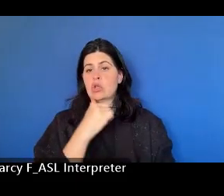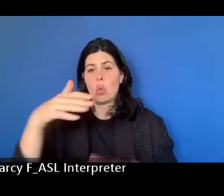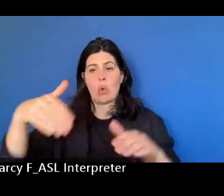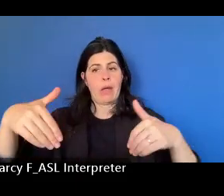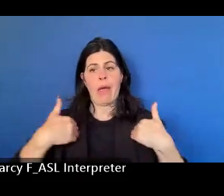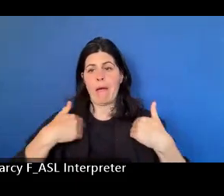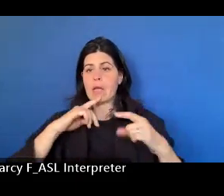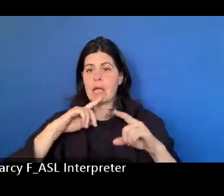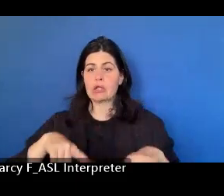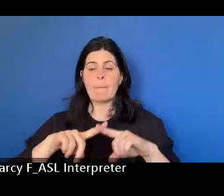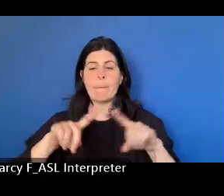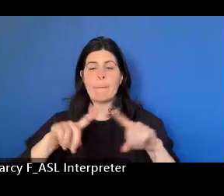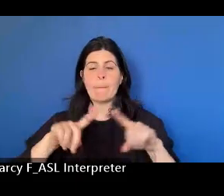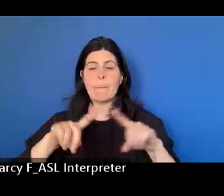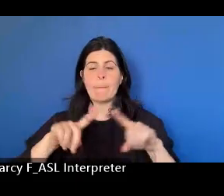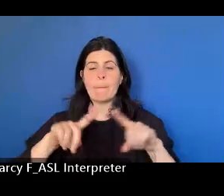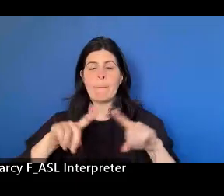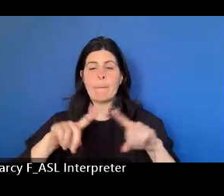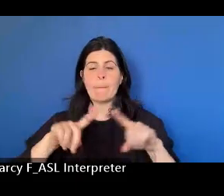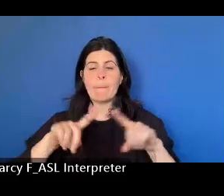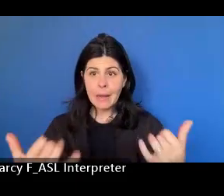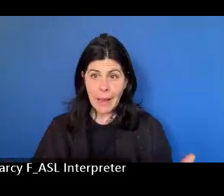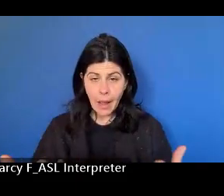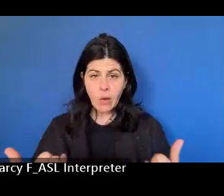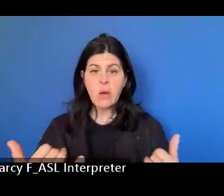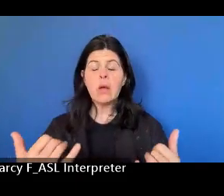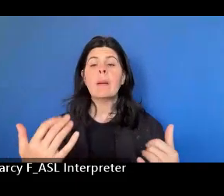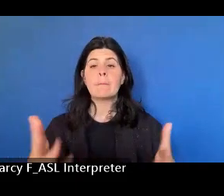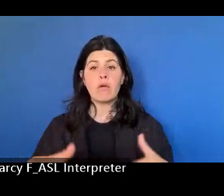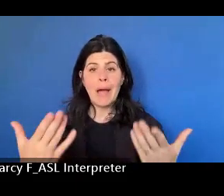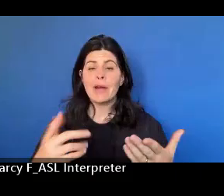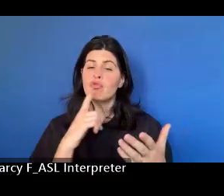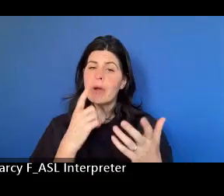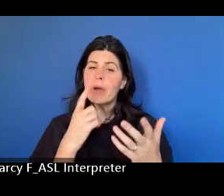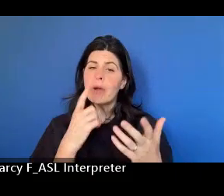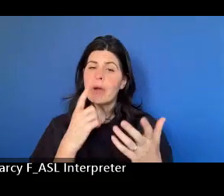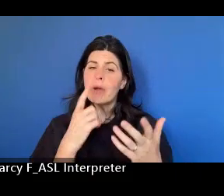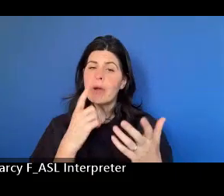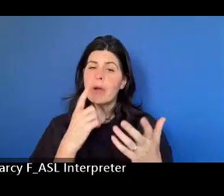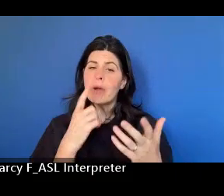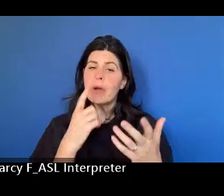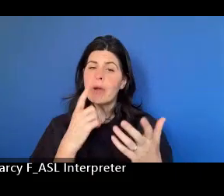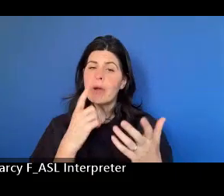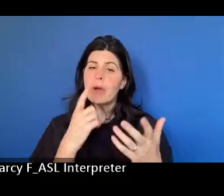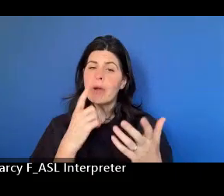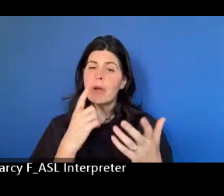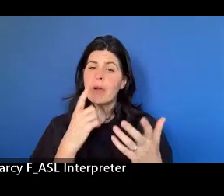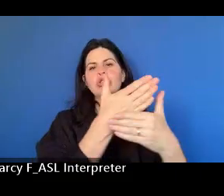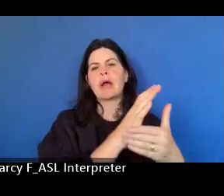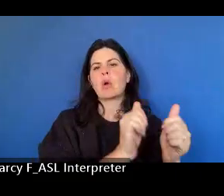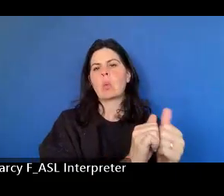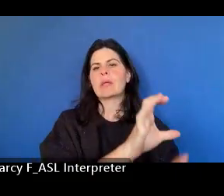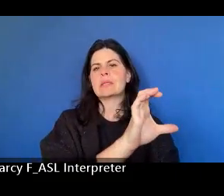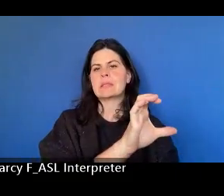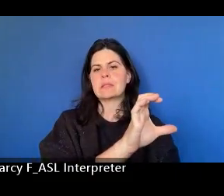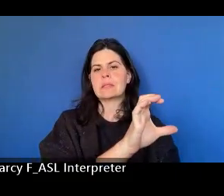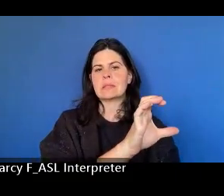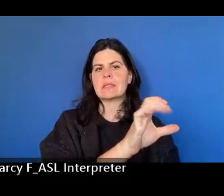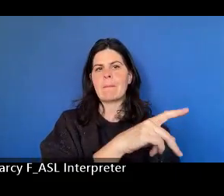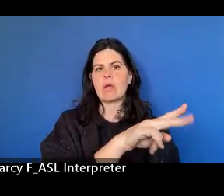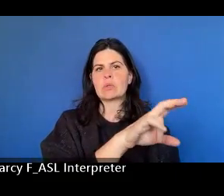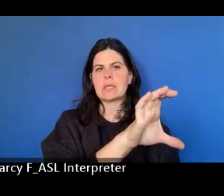think the feedback that you all are providing is very valuable, and it will be shared with the CPUC through the recording of this